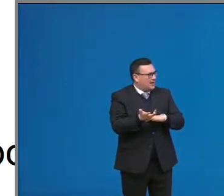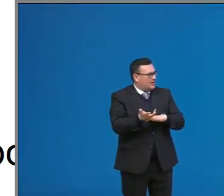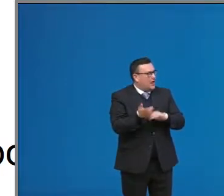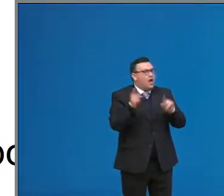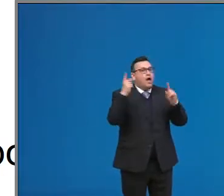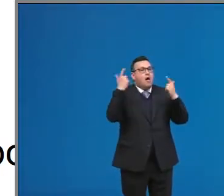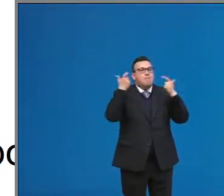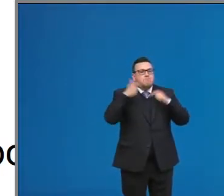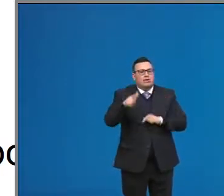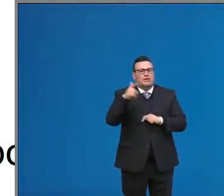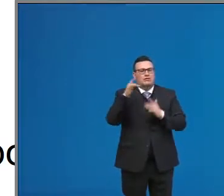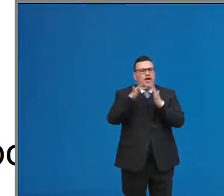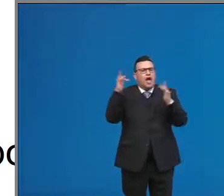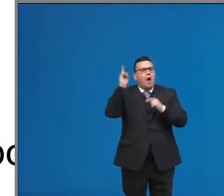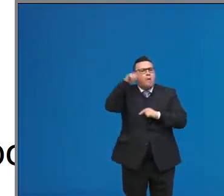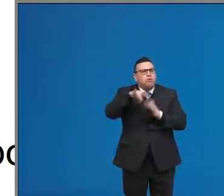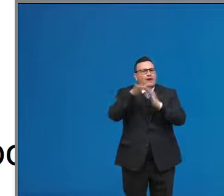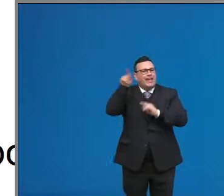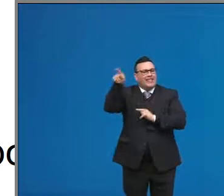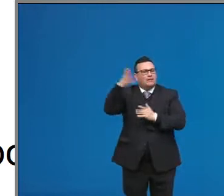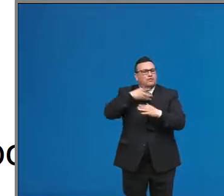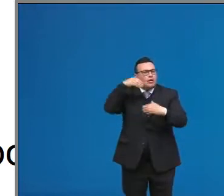boundaries.